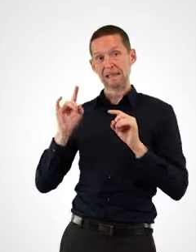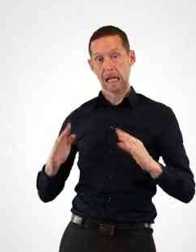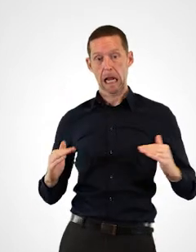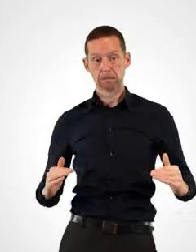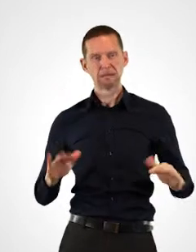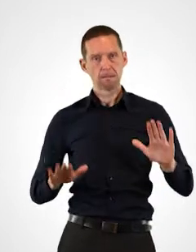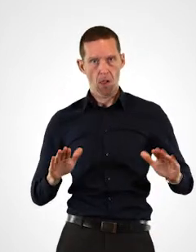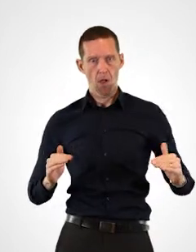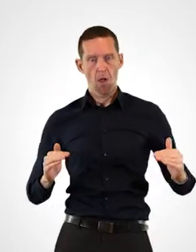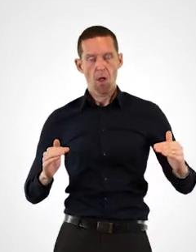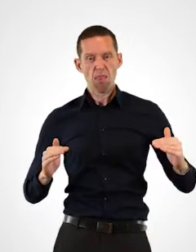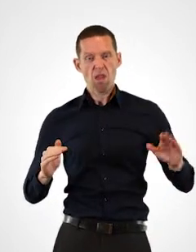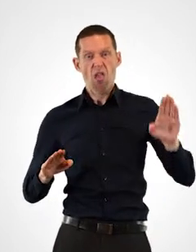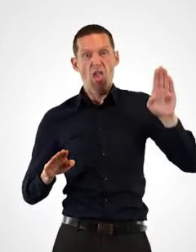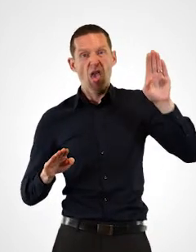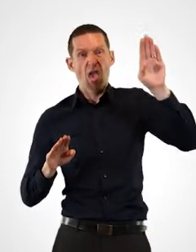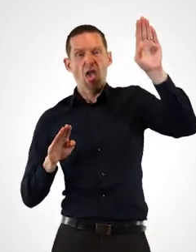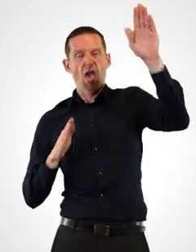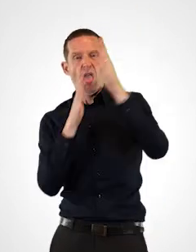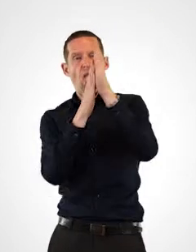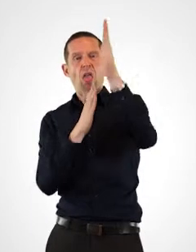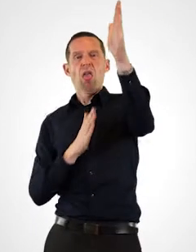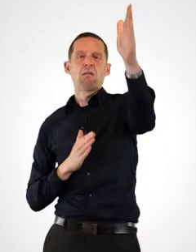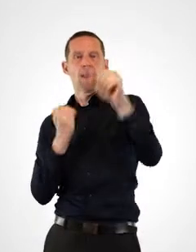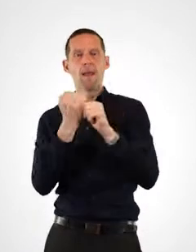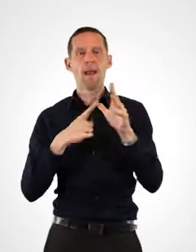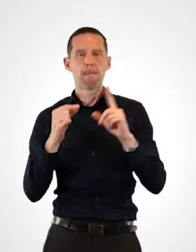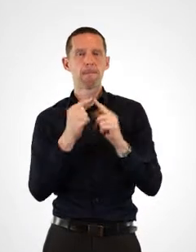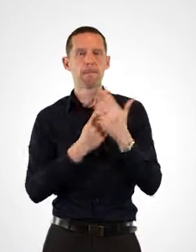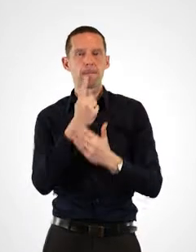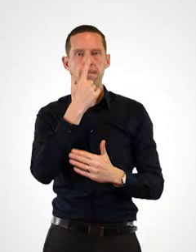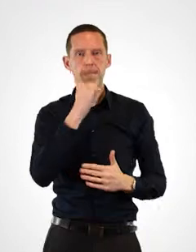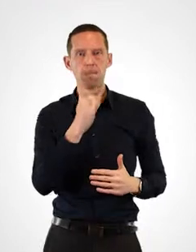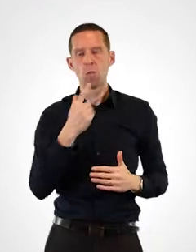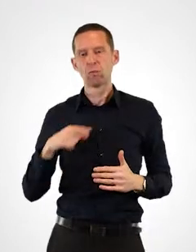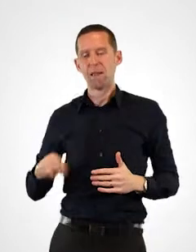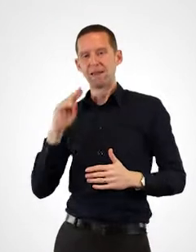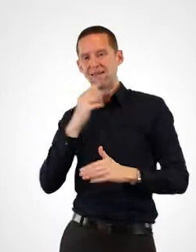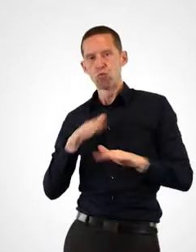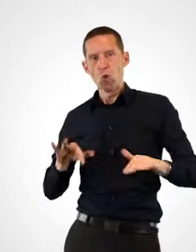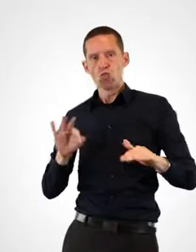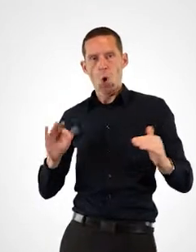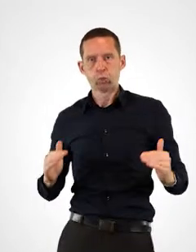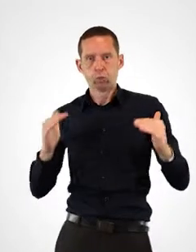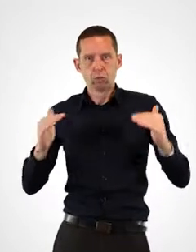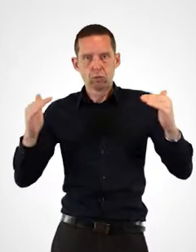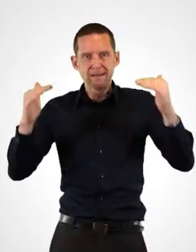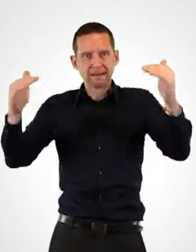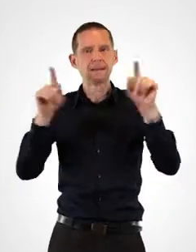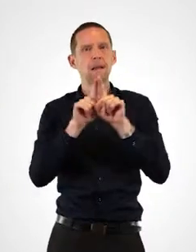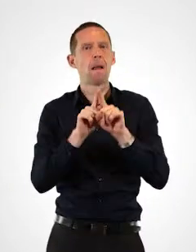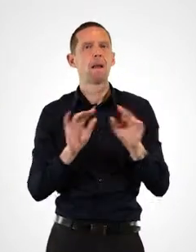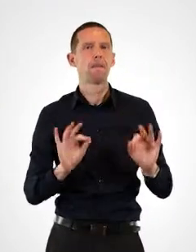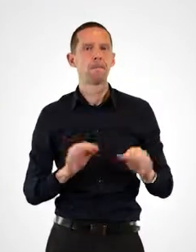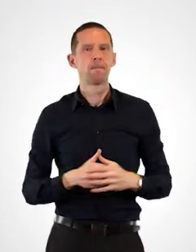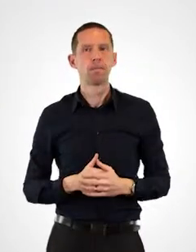but then the gap really begins to widen over time. And that's where they're not ending up where they need to be along this path. And